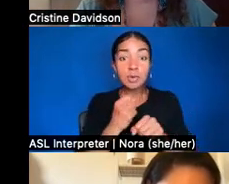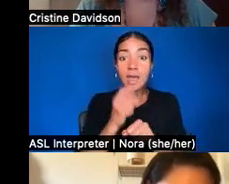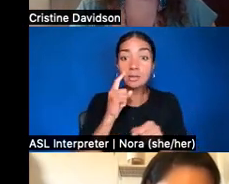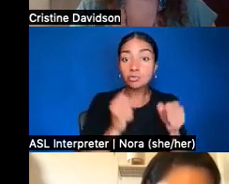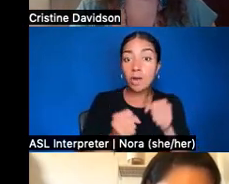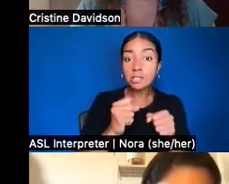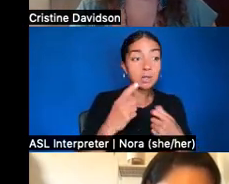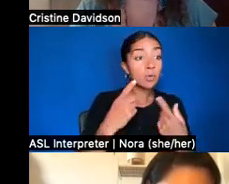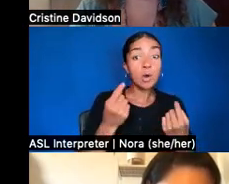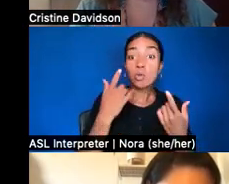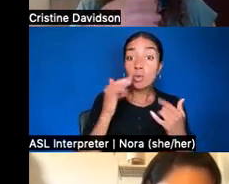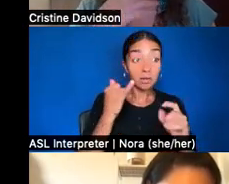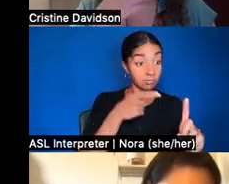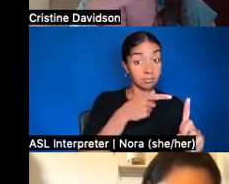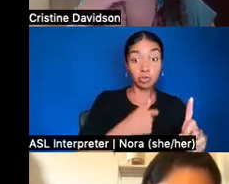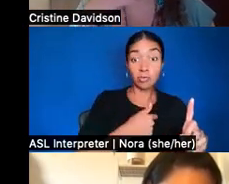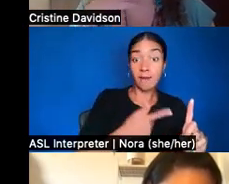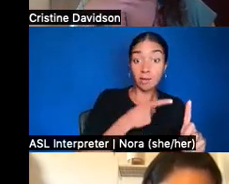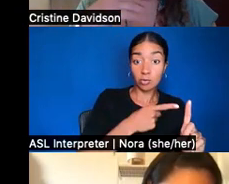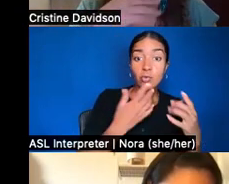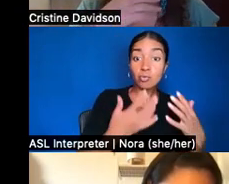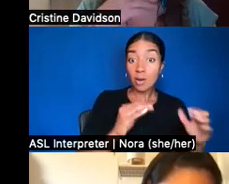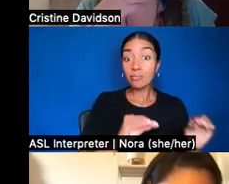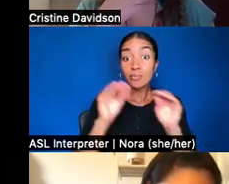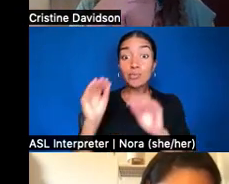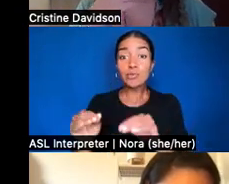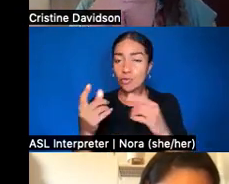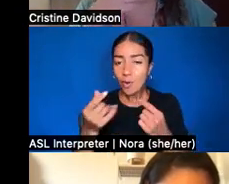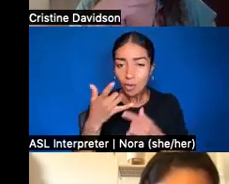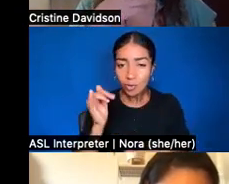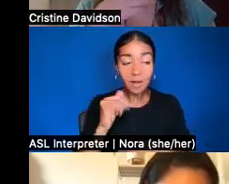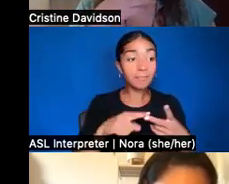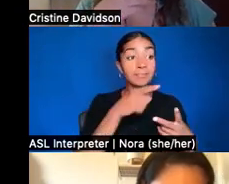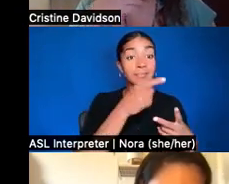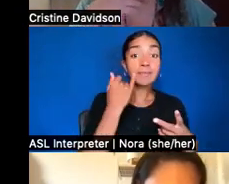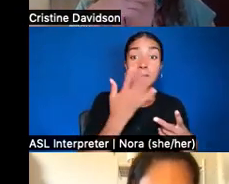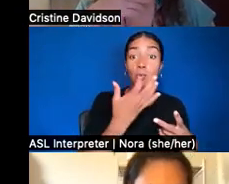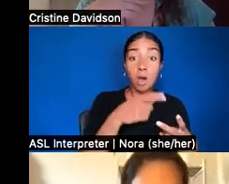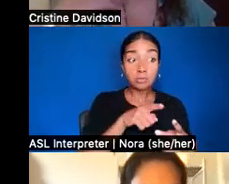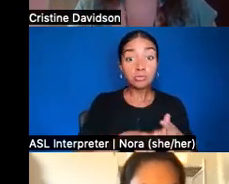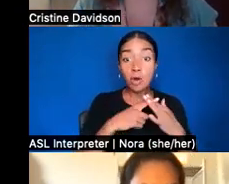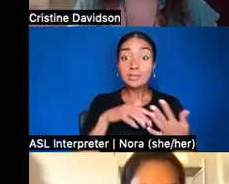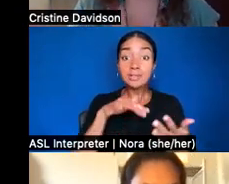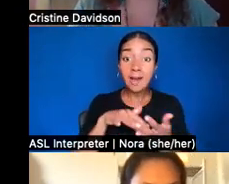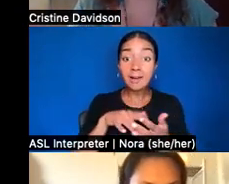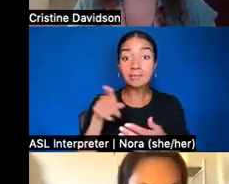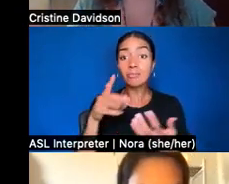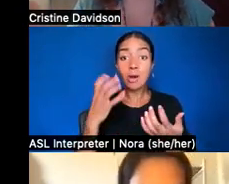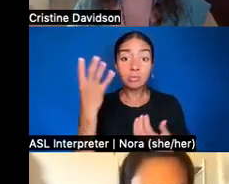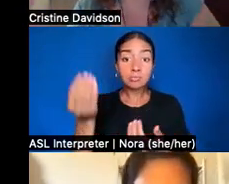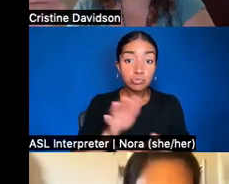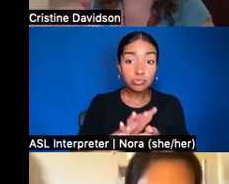move, right? What does it look like if they want to get to school, or who knows, any